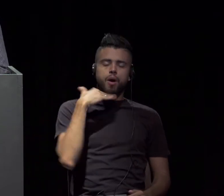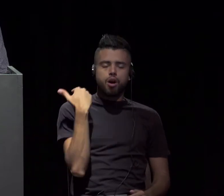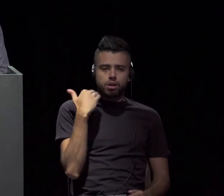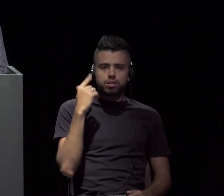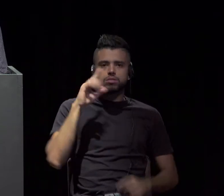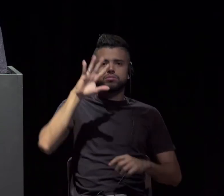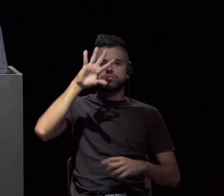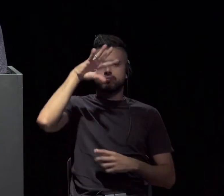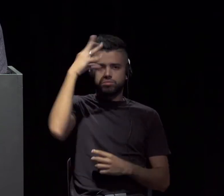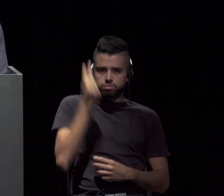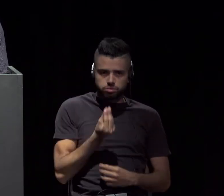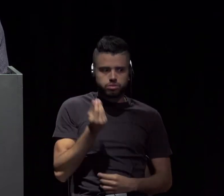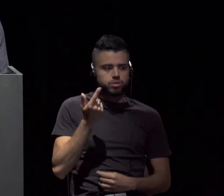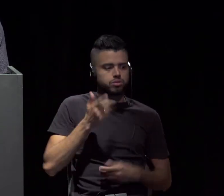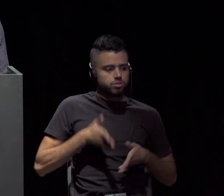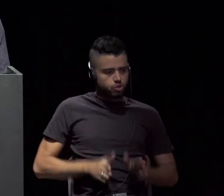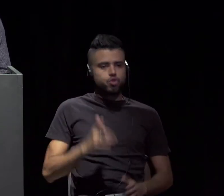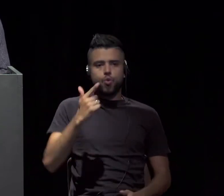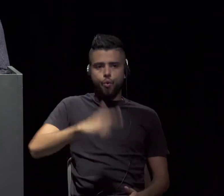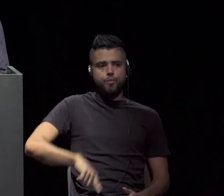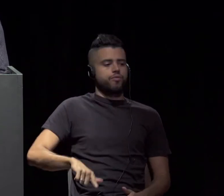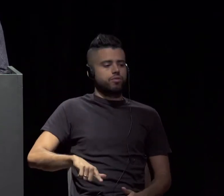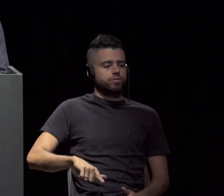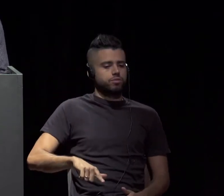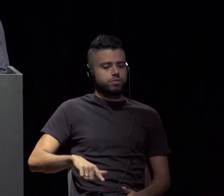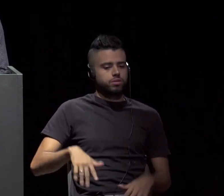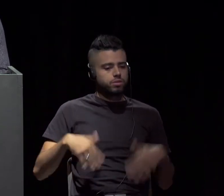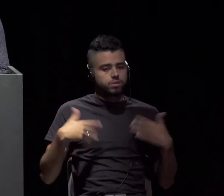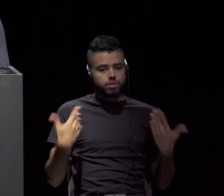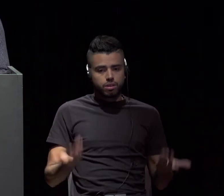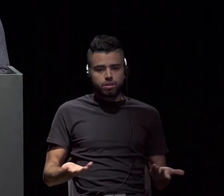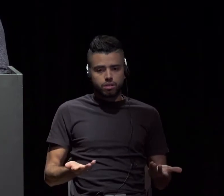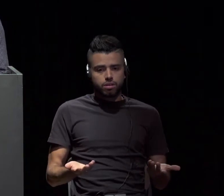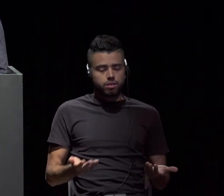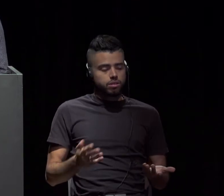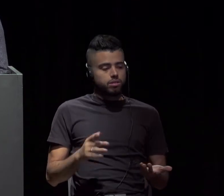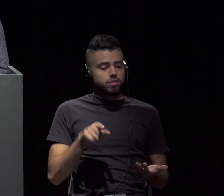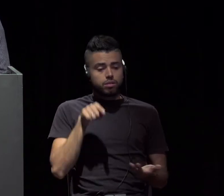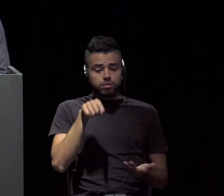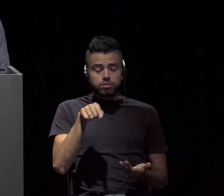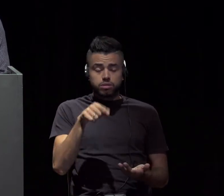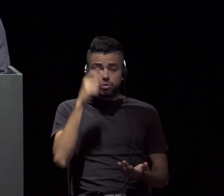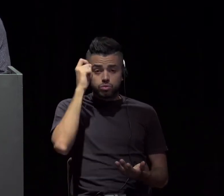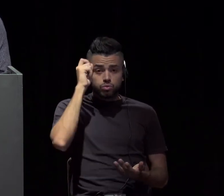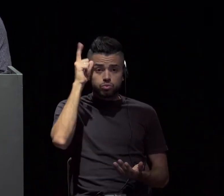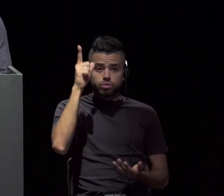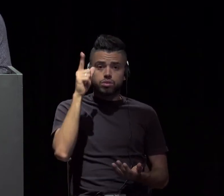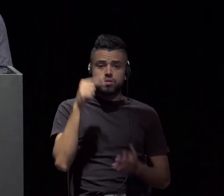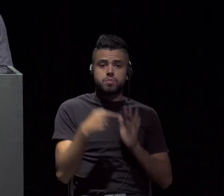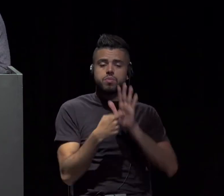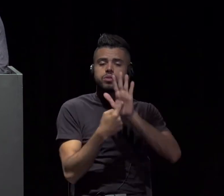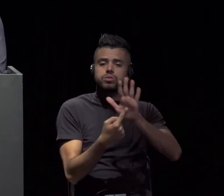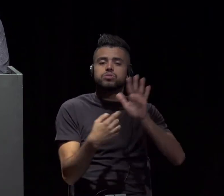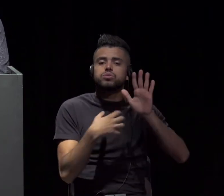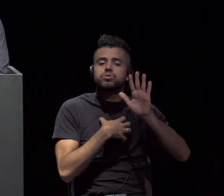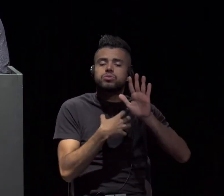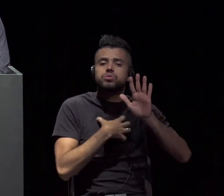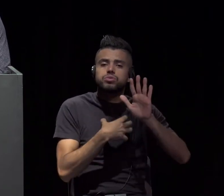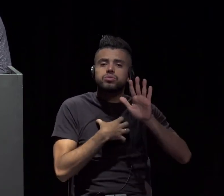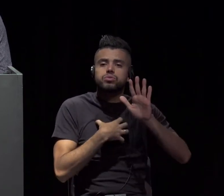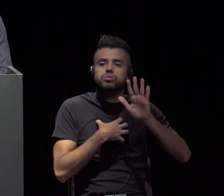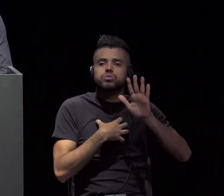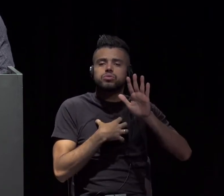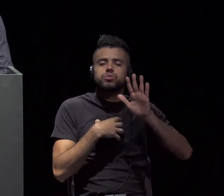seems, compelled him to conceive of his objects in a way that they enact the passage of time through